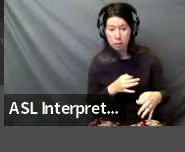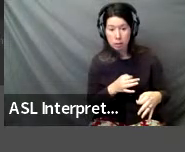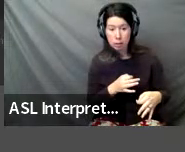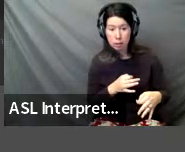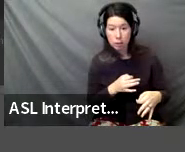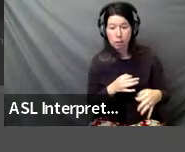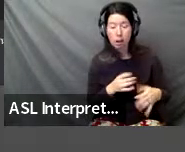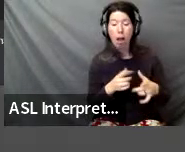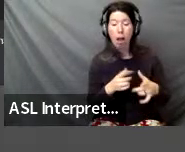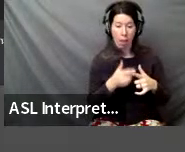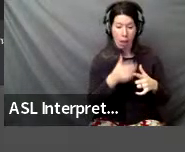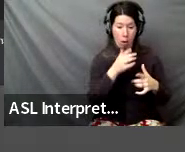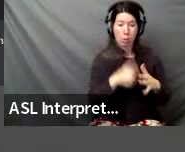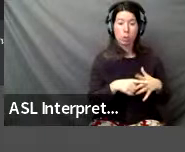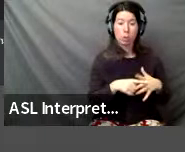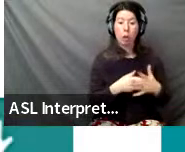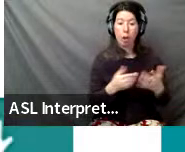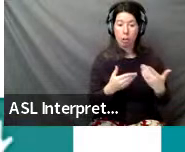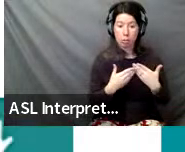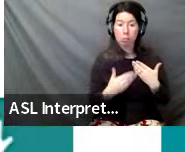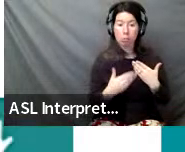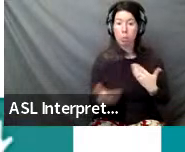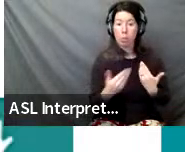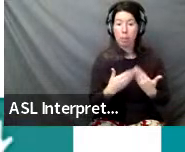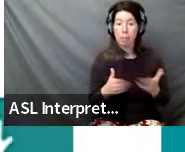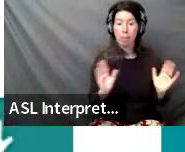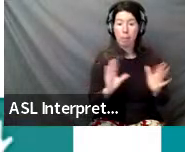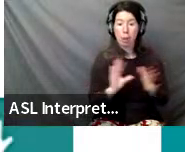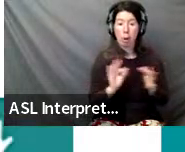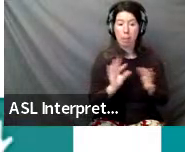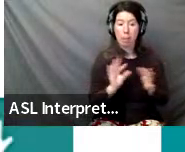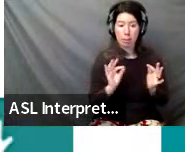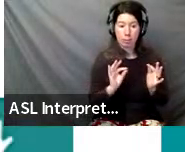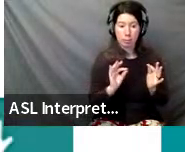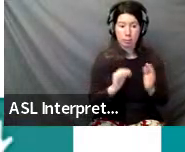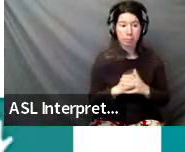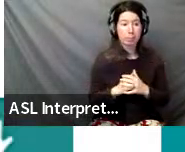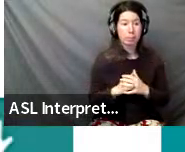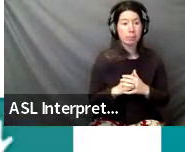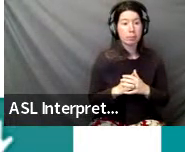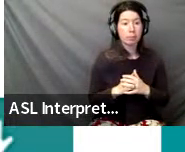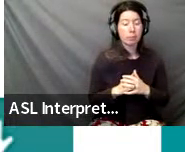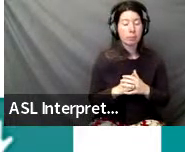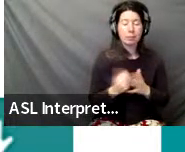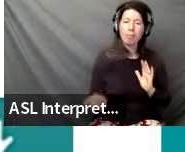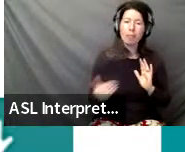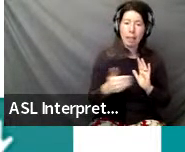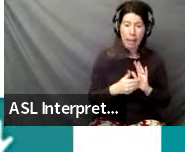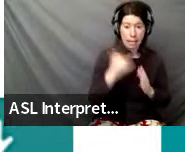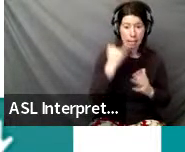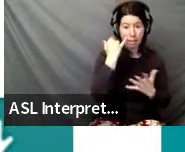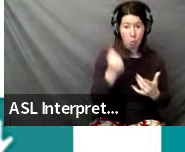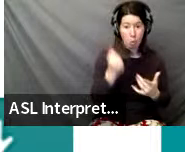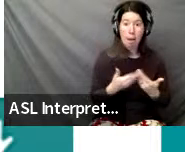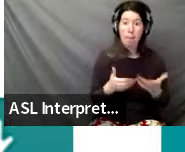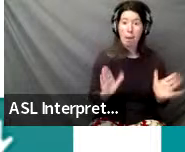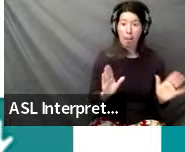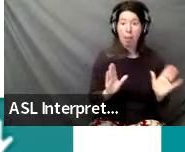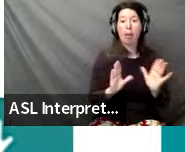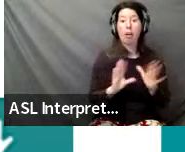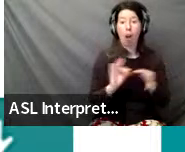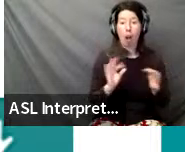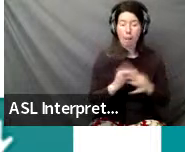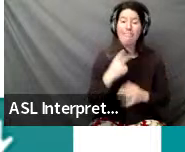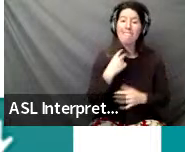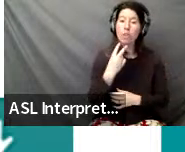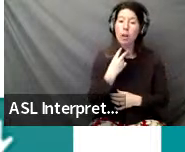get started with our public comment. So again, to make public comment, verbal public comments will be